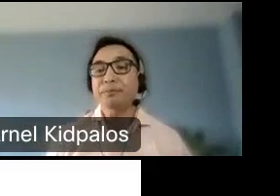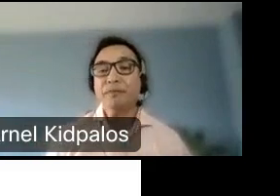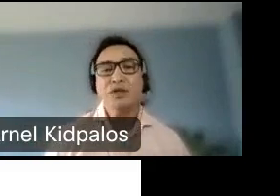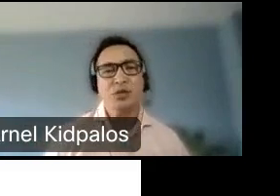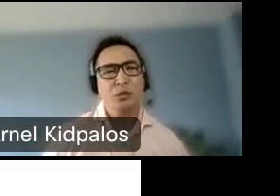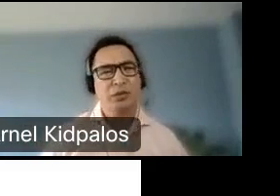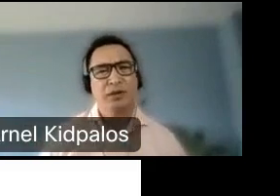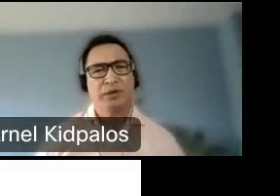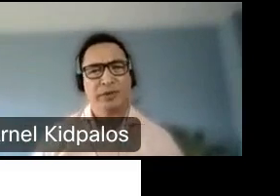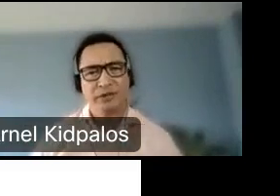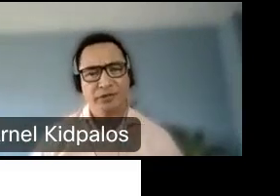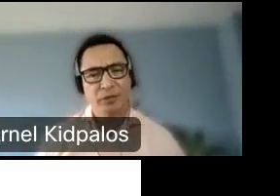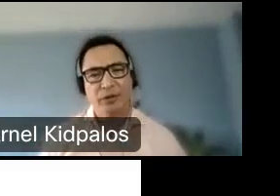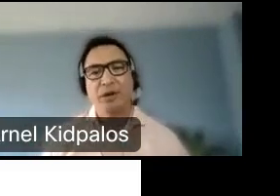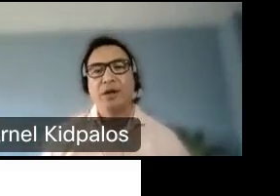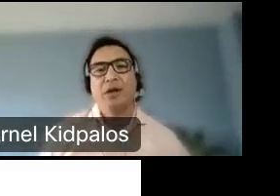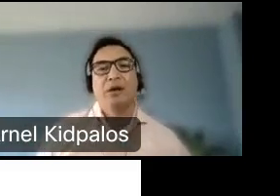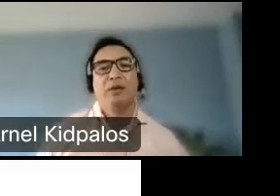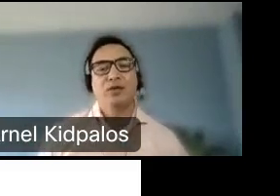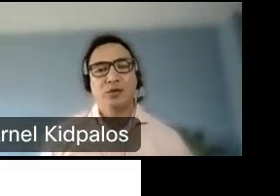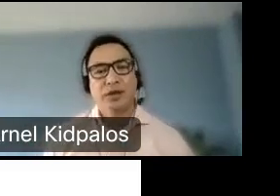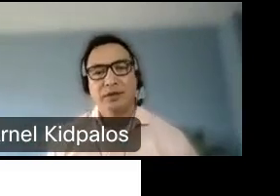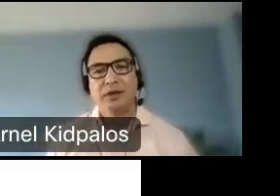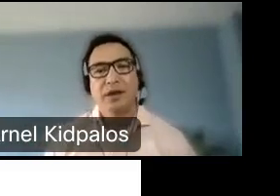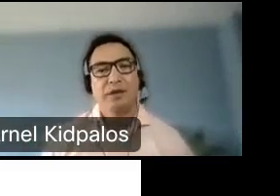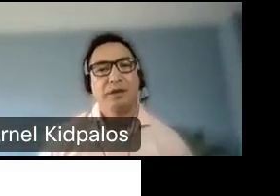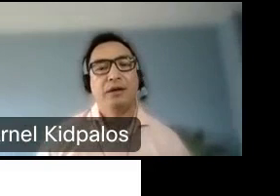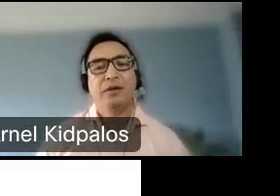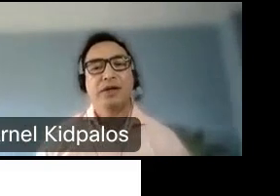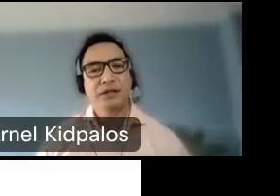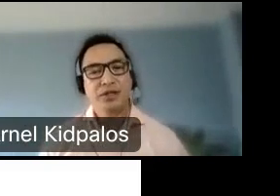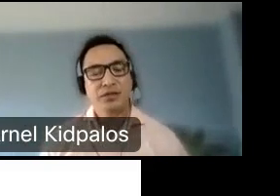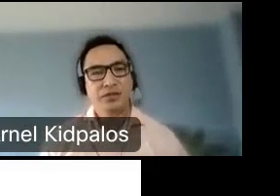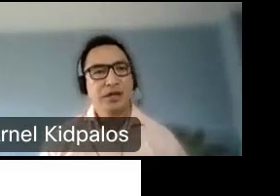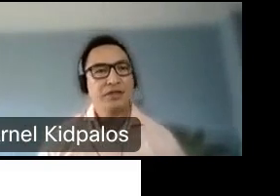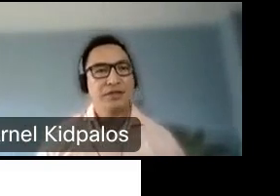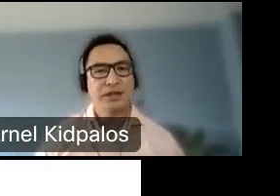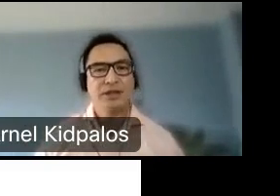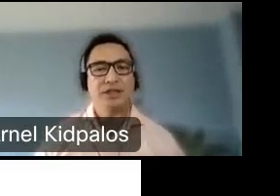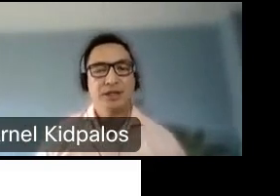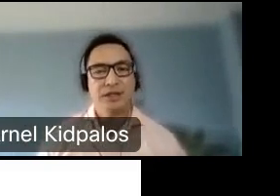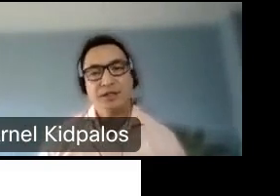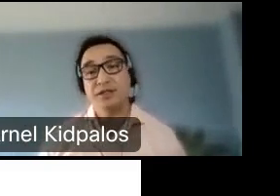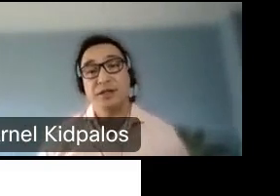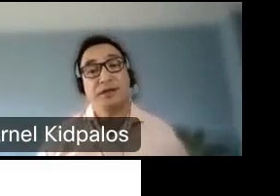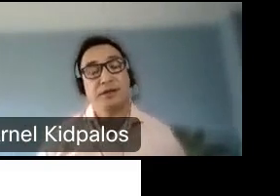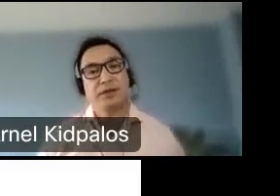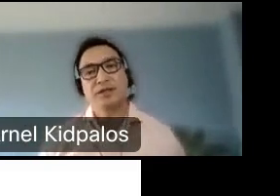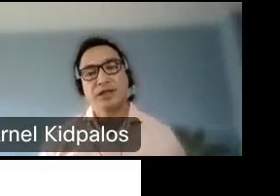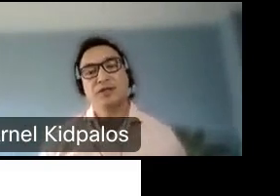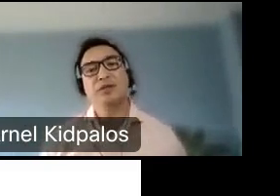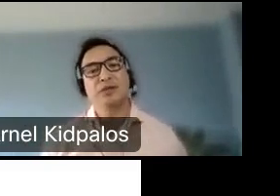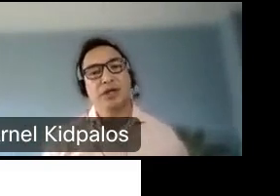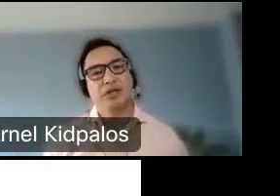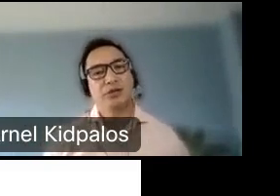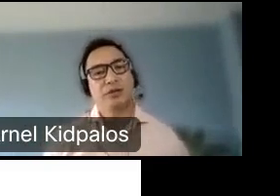So when we were developing the framework, we also look at other organizations outside the HSE and HSE funded organizations